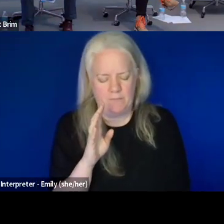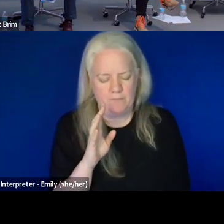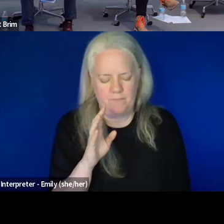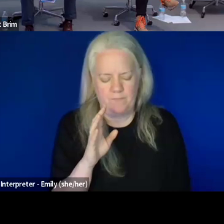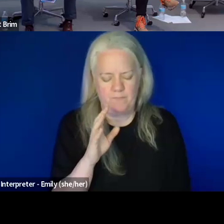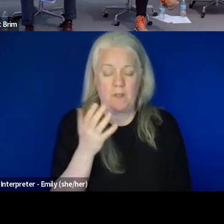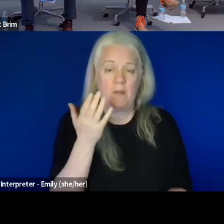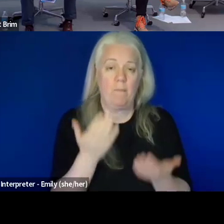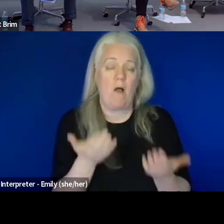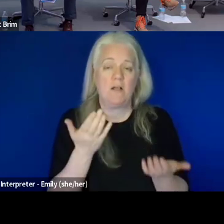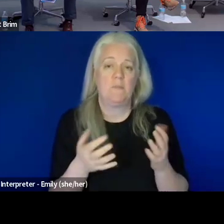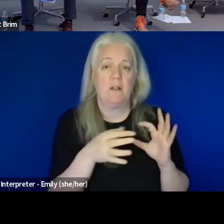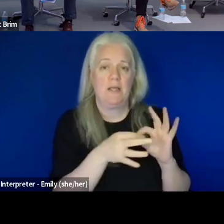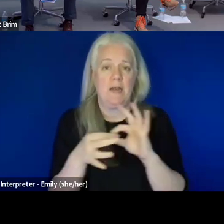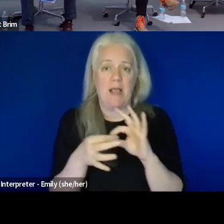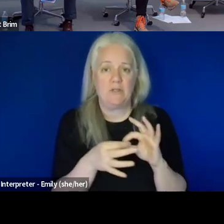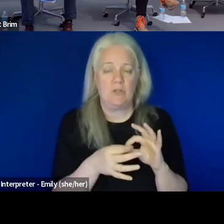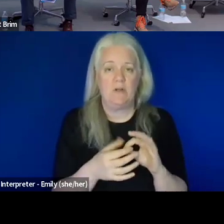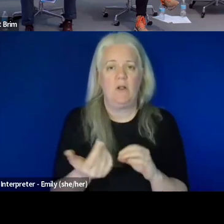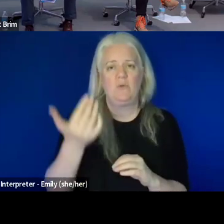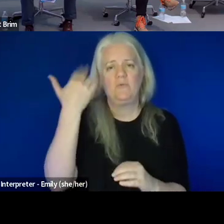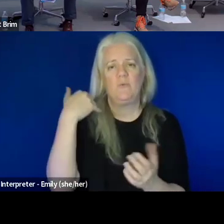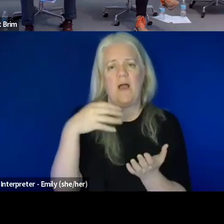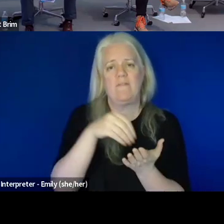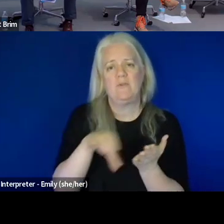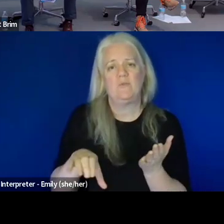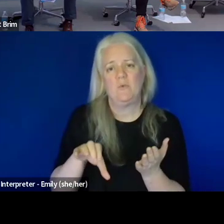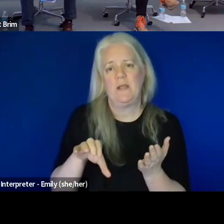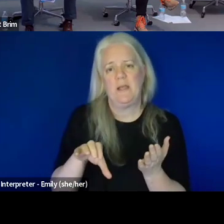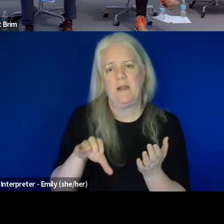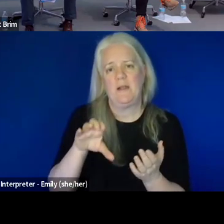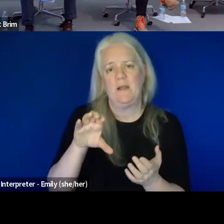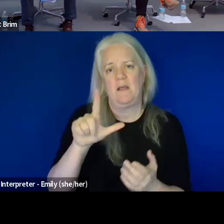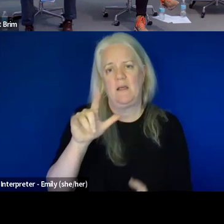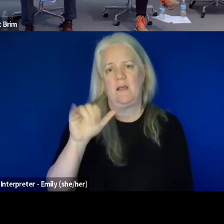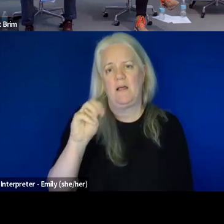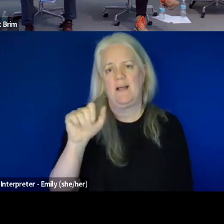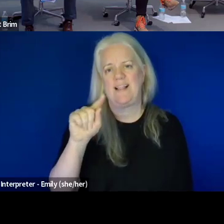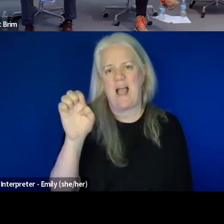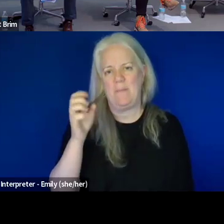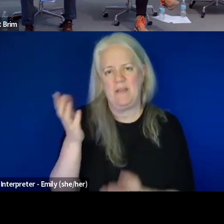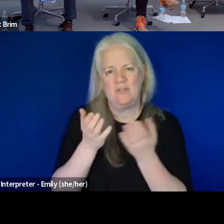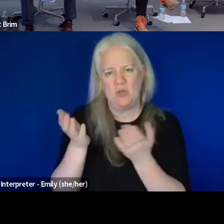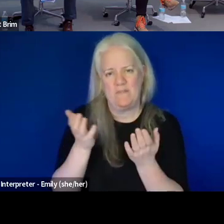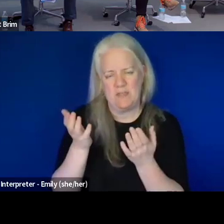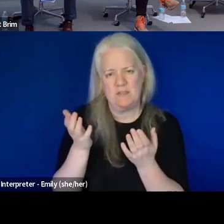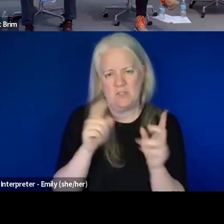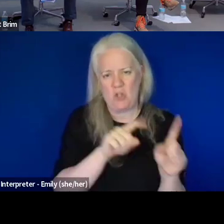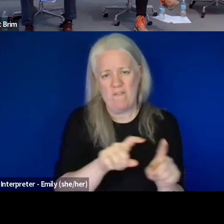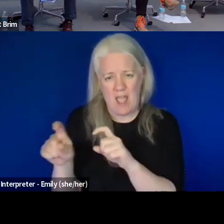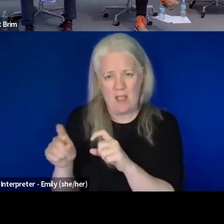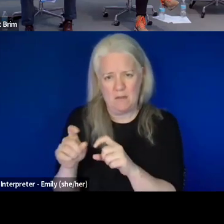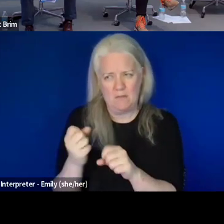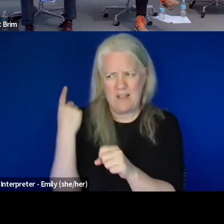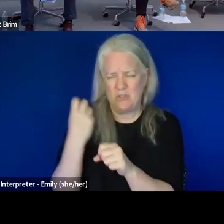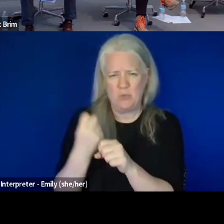data. There was a student sort of campus climate survey CUNY-wide not too long ago. I don't know if it was a year or more, but I'm so curious.